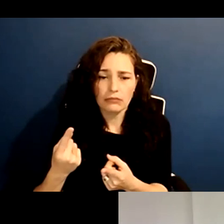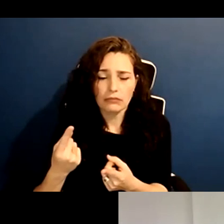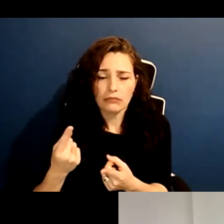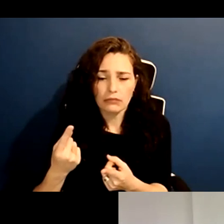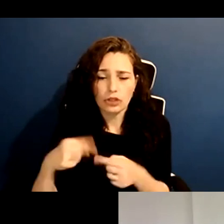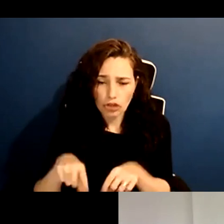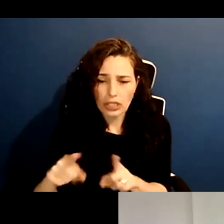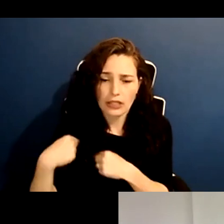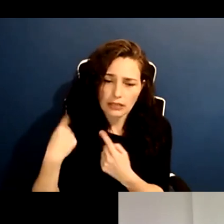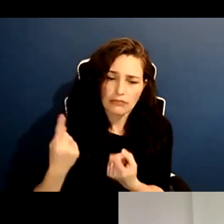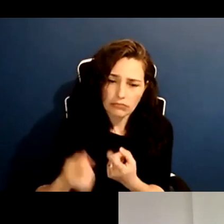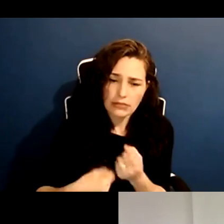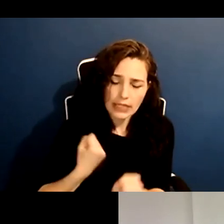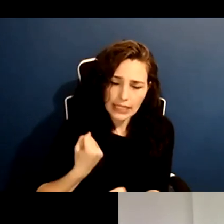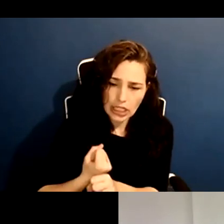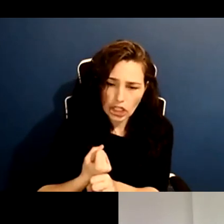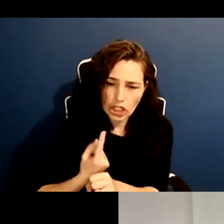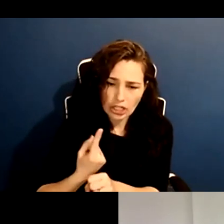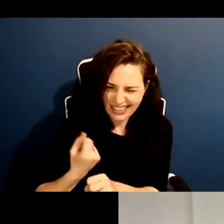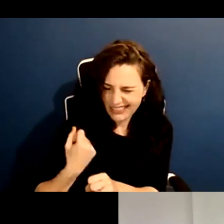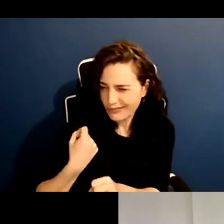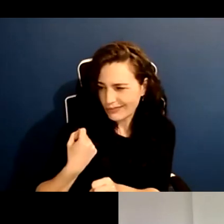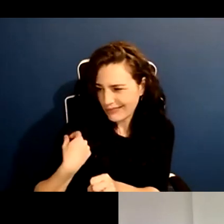know, our subject matter is not one that